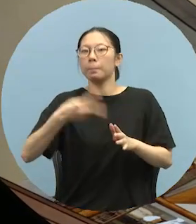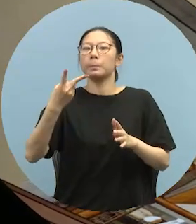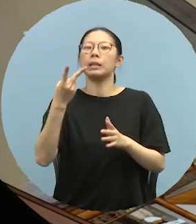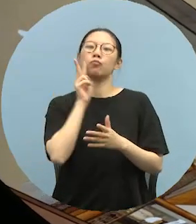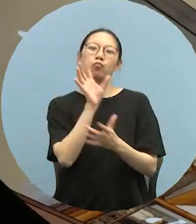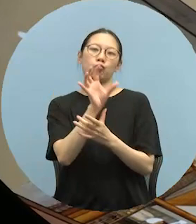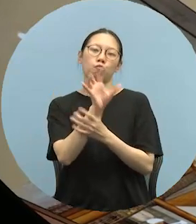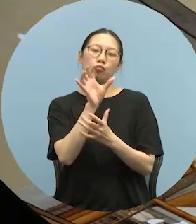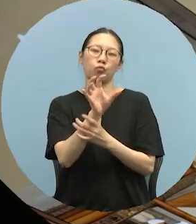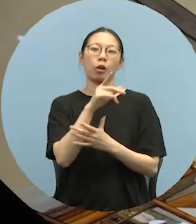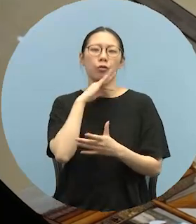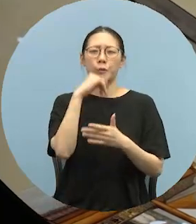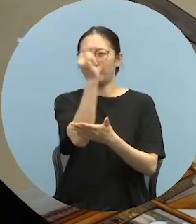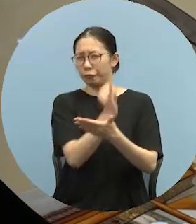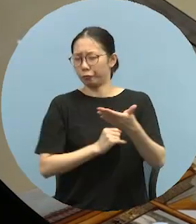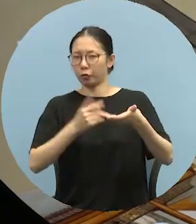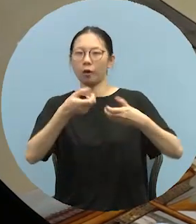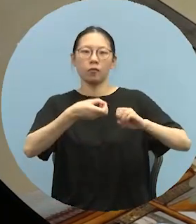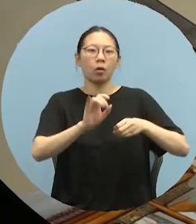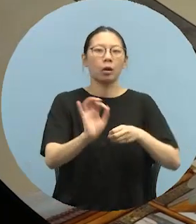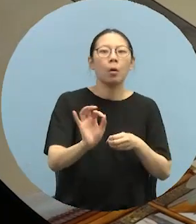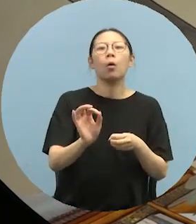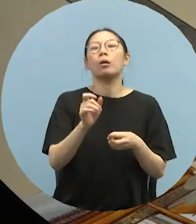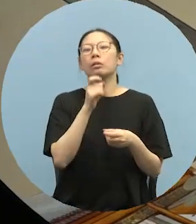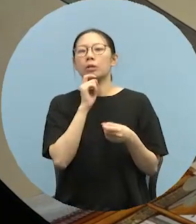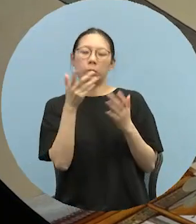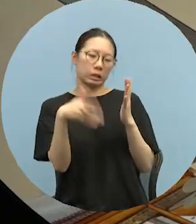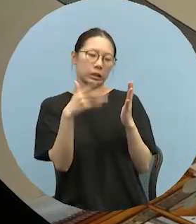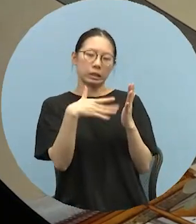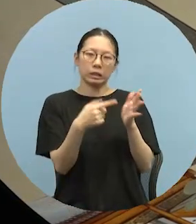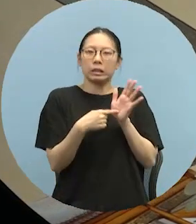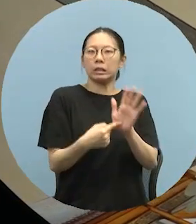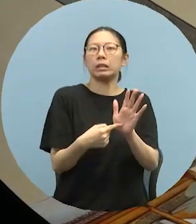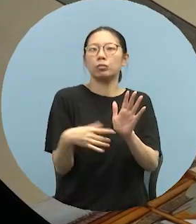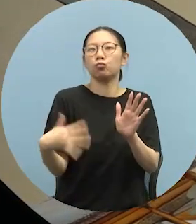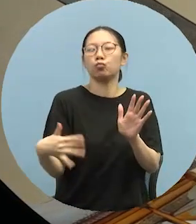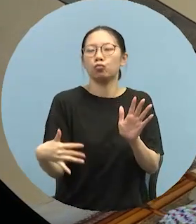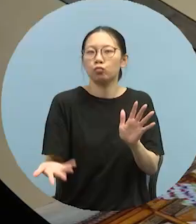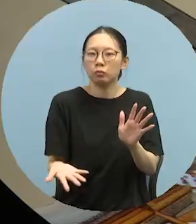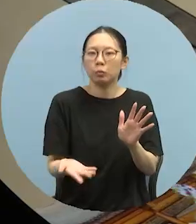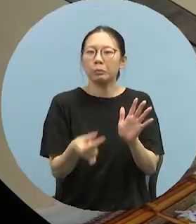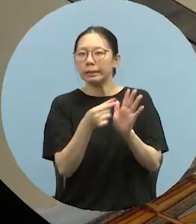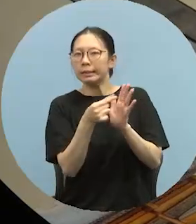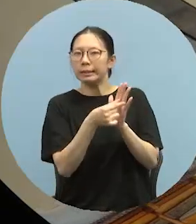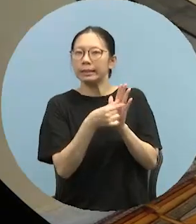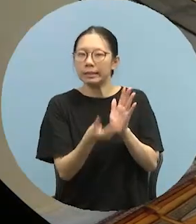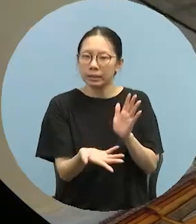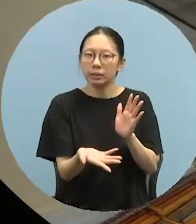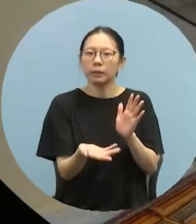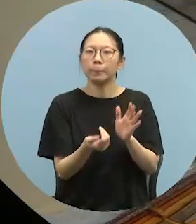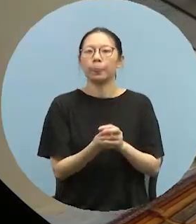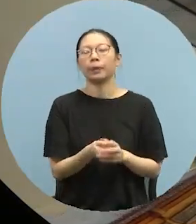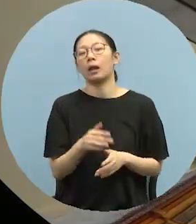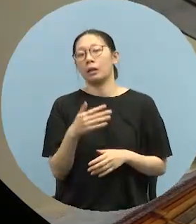clips. Without Artek, you would present the poem possibly just as a document.